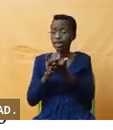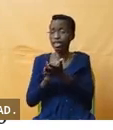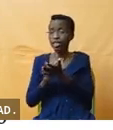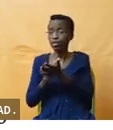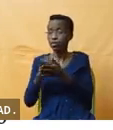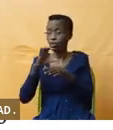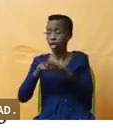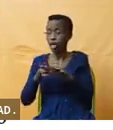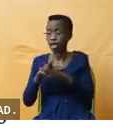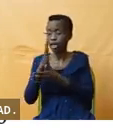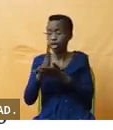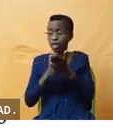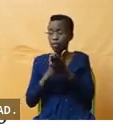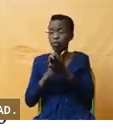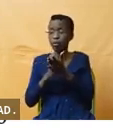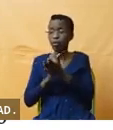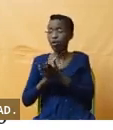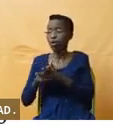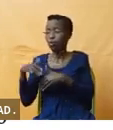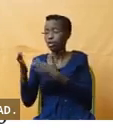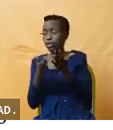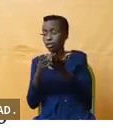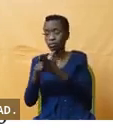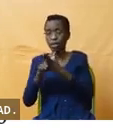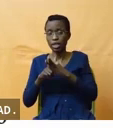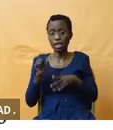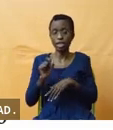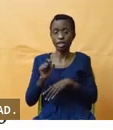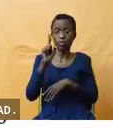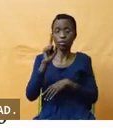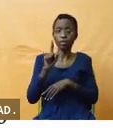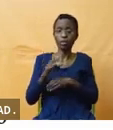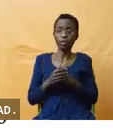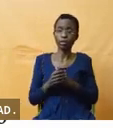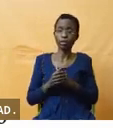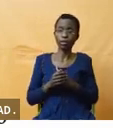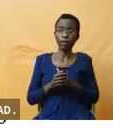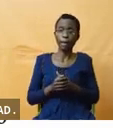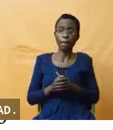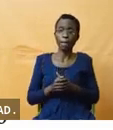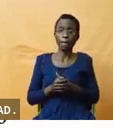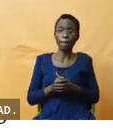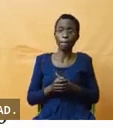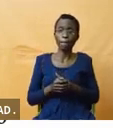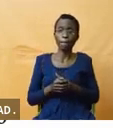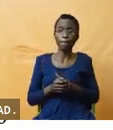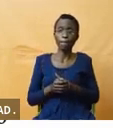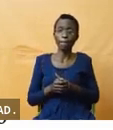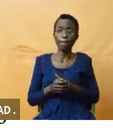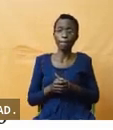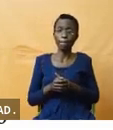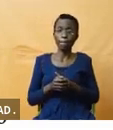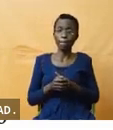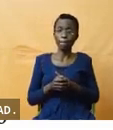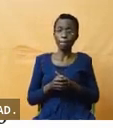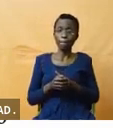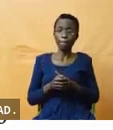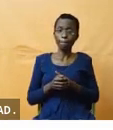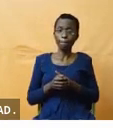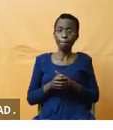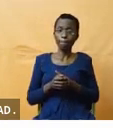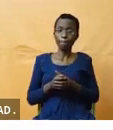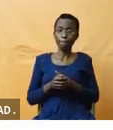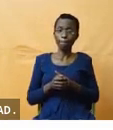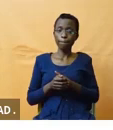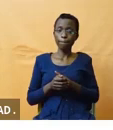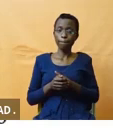commercial debts are very, very expensive, and we get them from. You have 30 seconds to finalize. Okay.